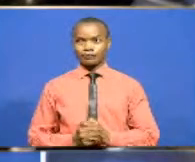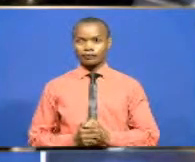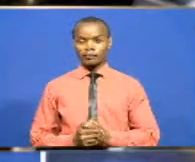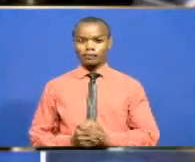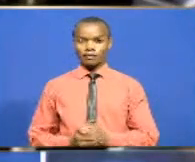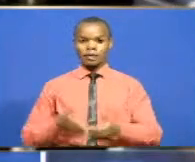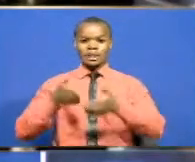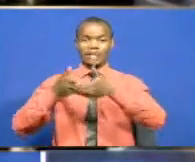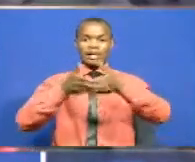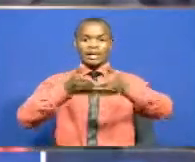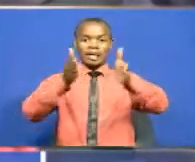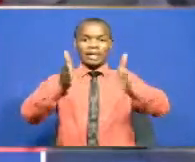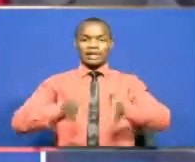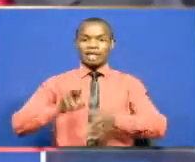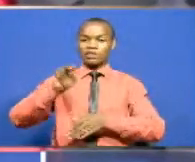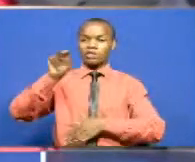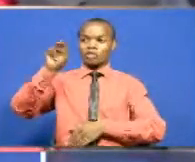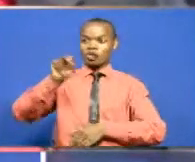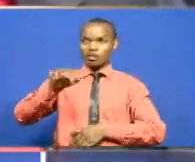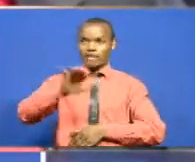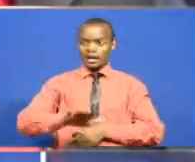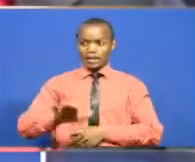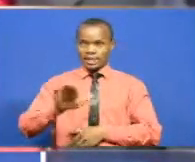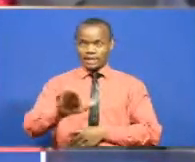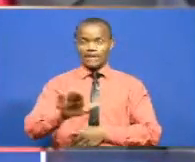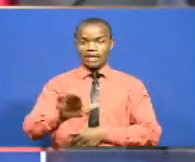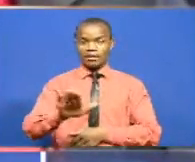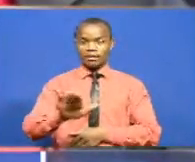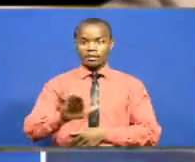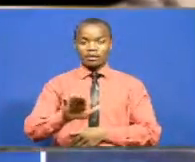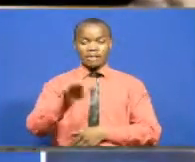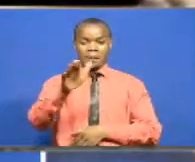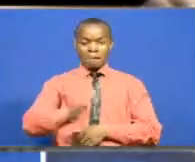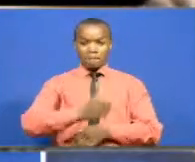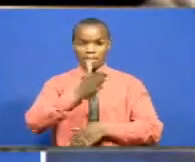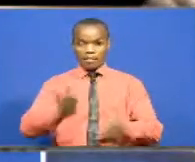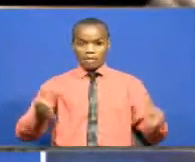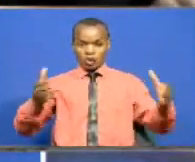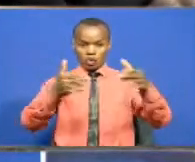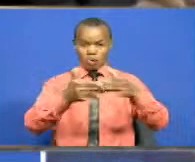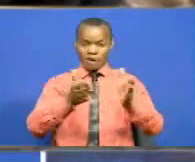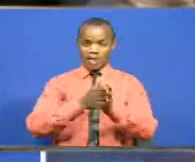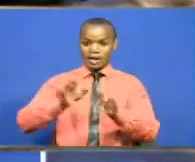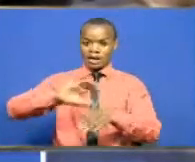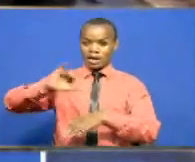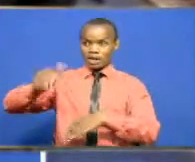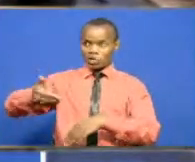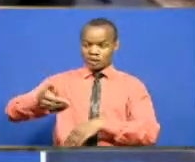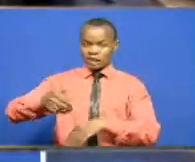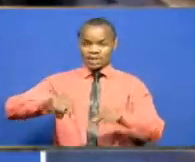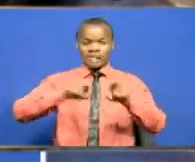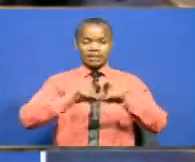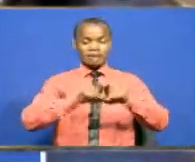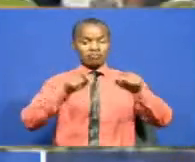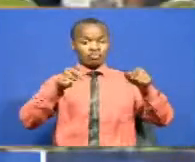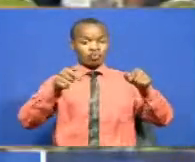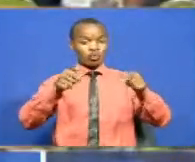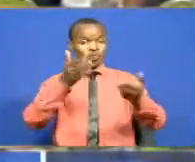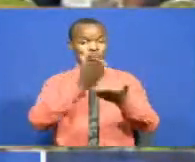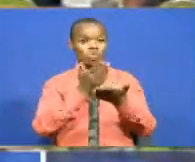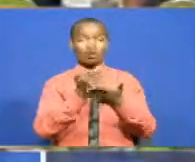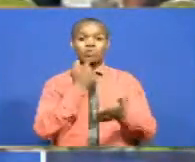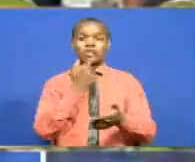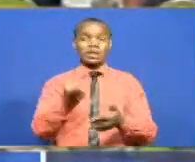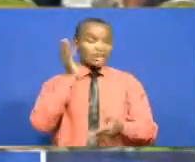Leaders from pastoralist communities under the Pastoralist Parliamentary Group and the Frontier Counties Development Council have reaffirmed their support for the